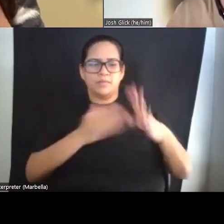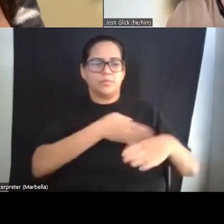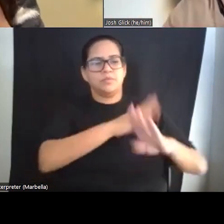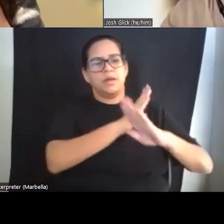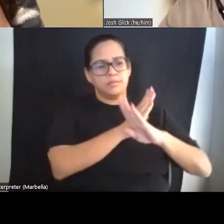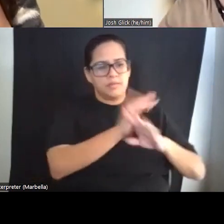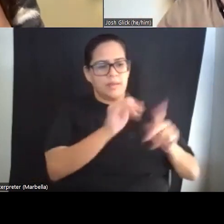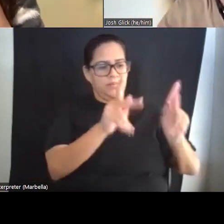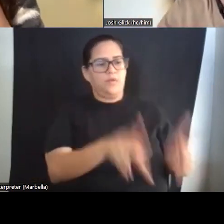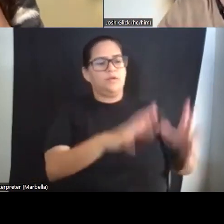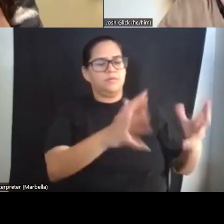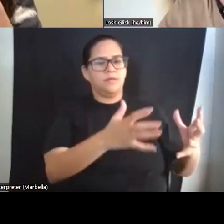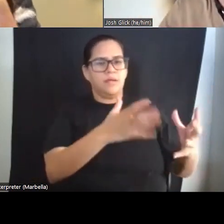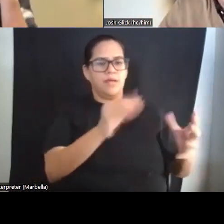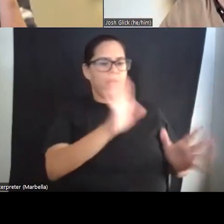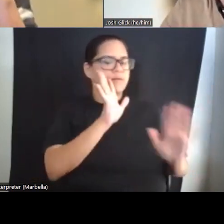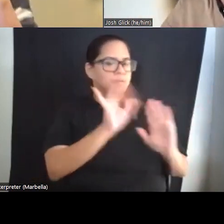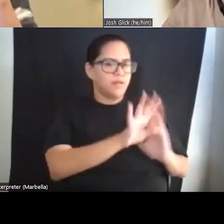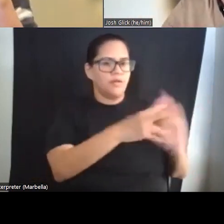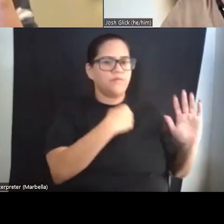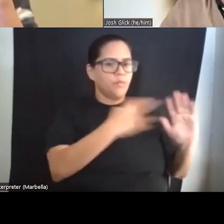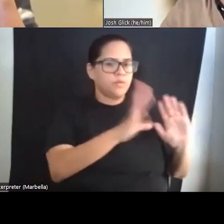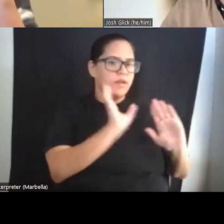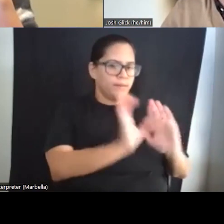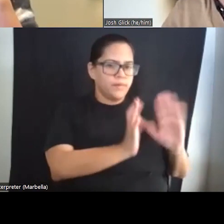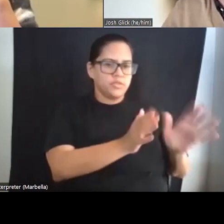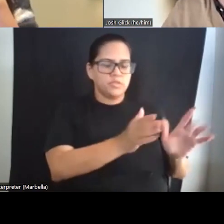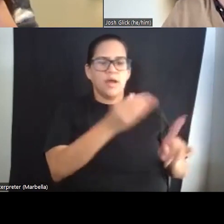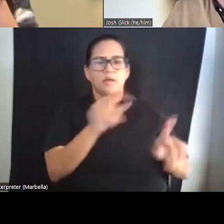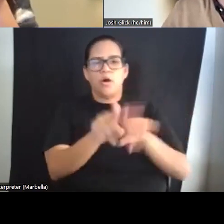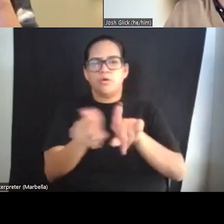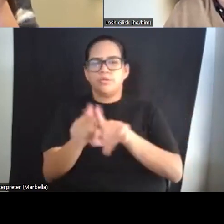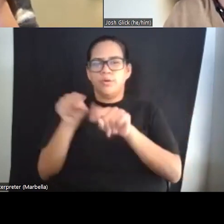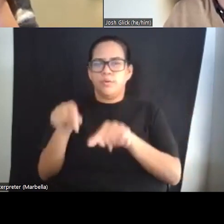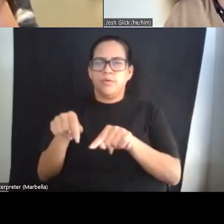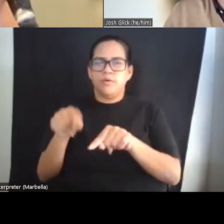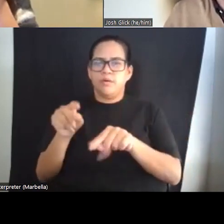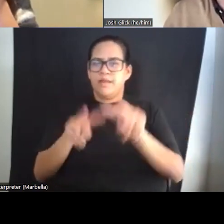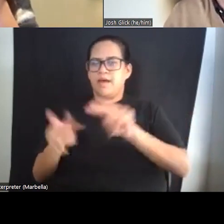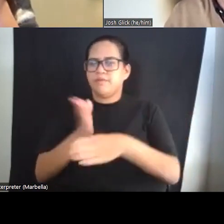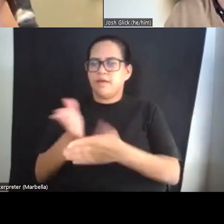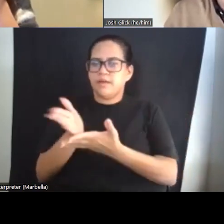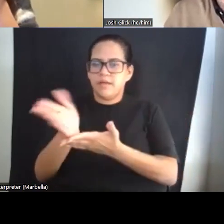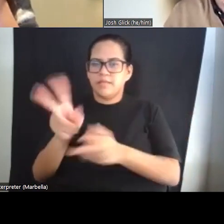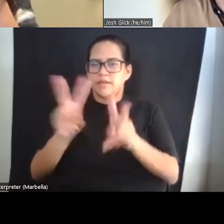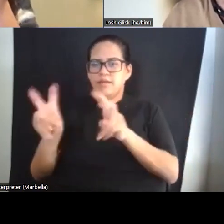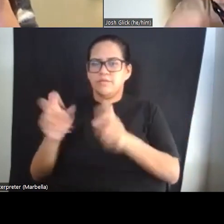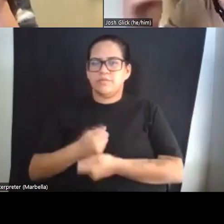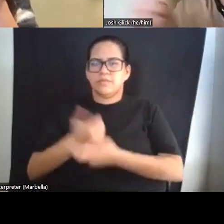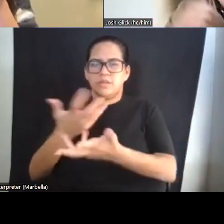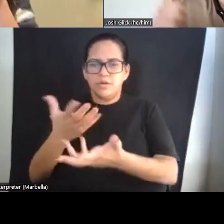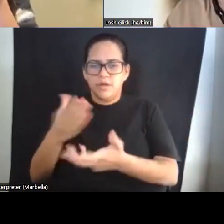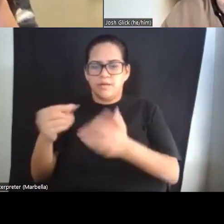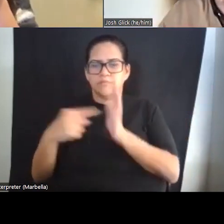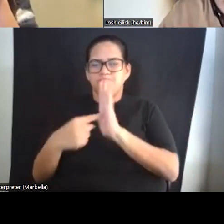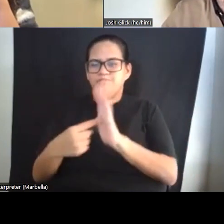know, the subject and their identity, their voice, their image, but also sort of navigating this issue of disclosure and